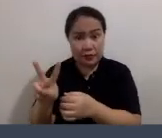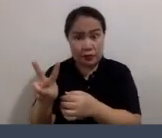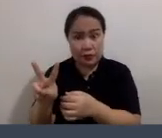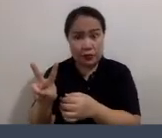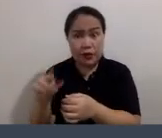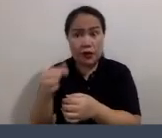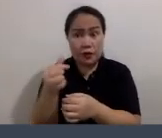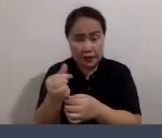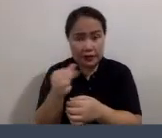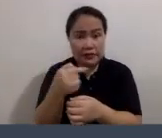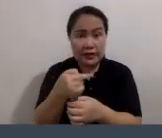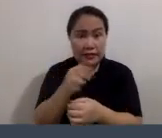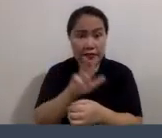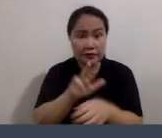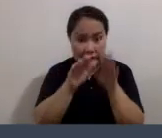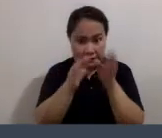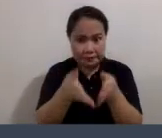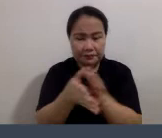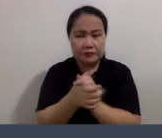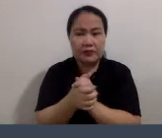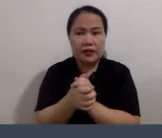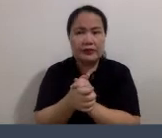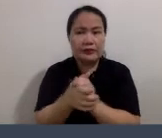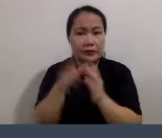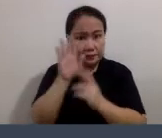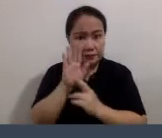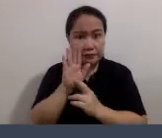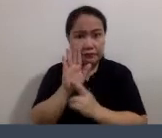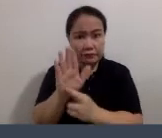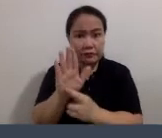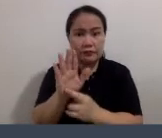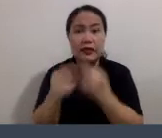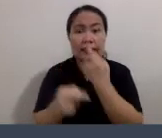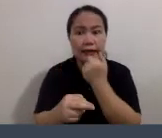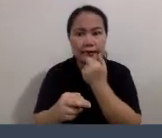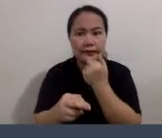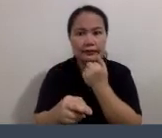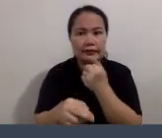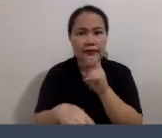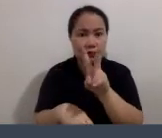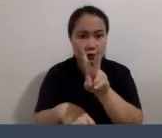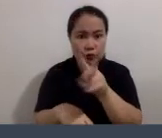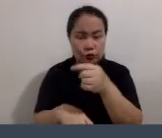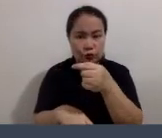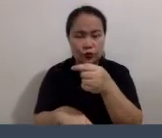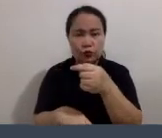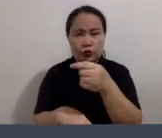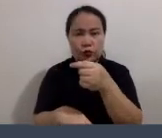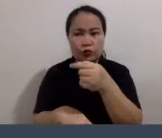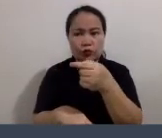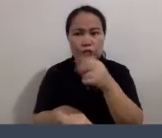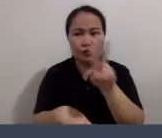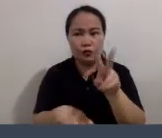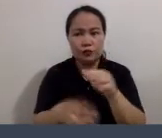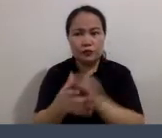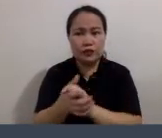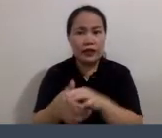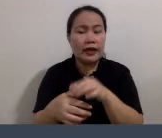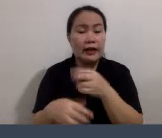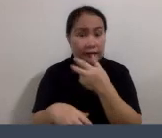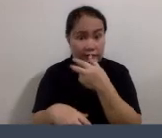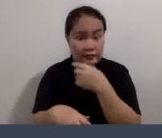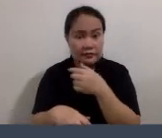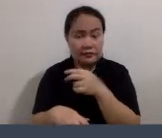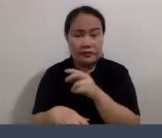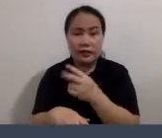So, negative 2 plus negative 3. So, let us represent negative 2. So, dalawang red. Let us represent